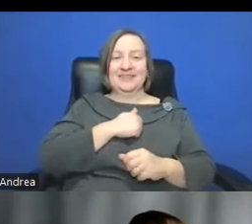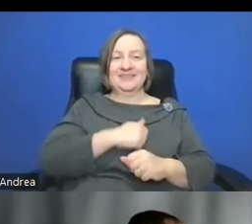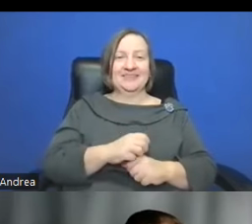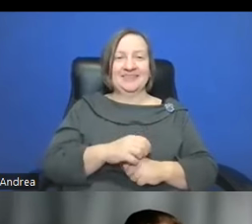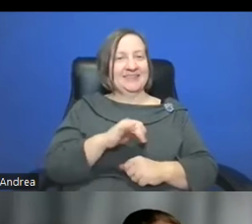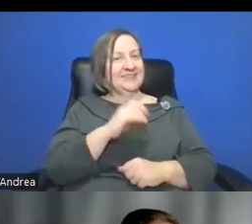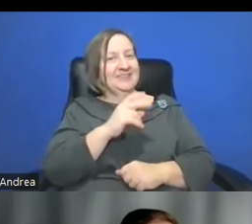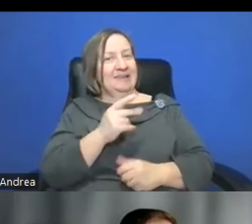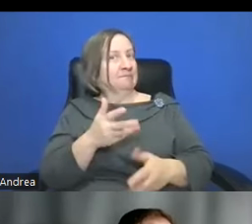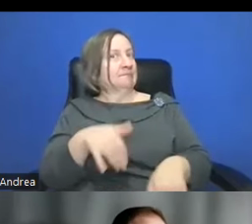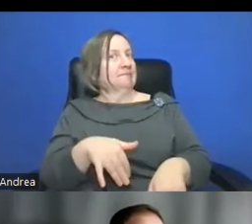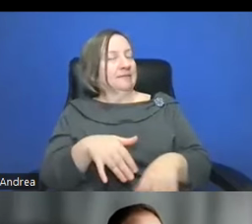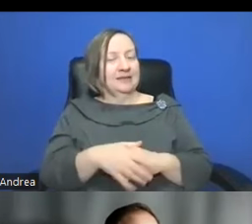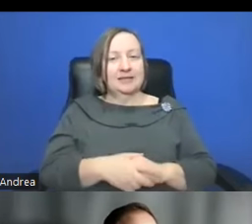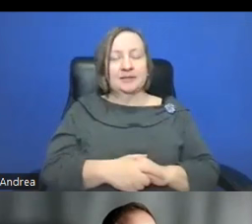That's okay.